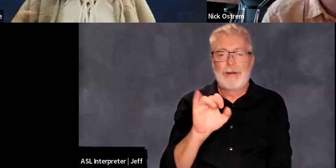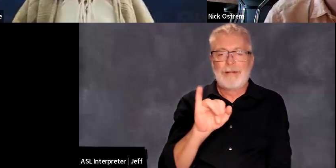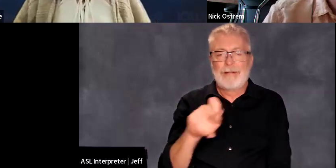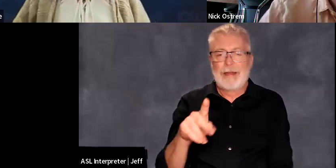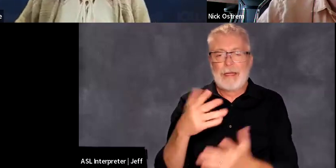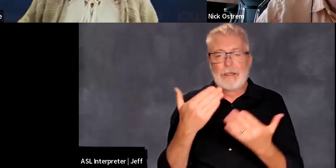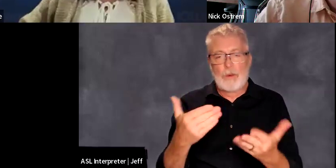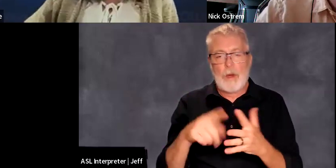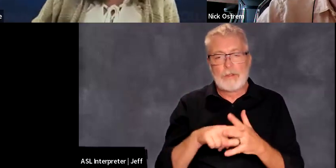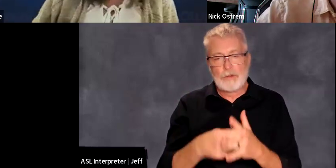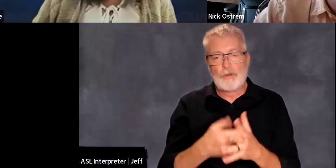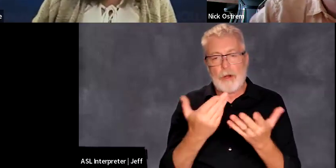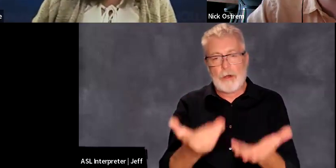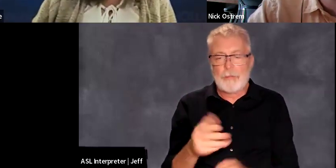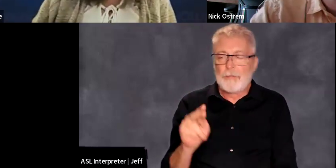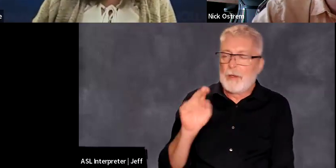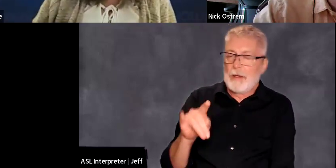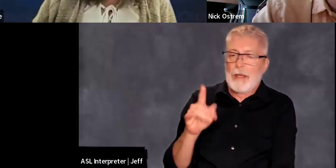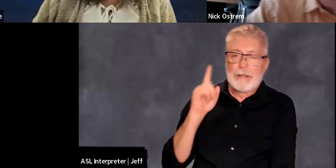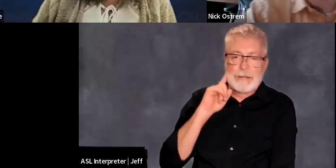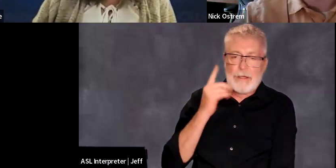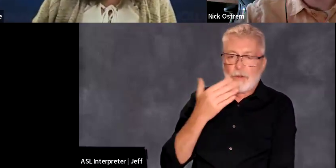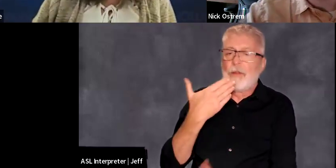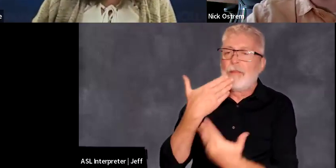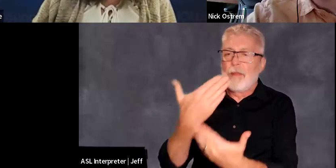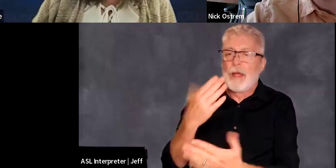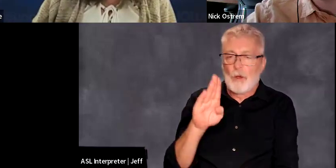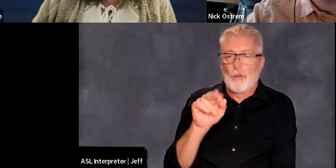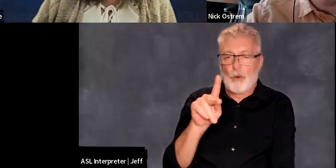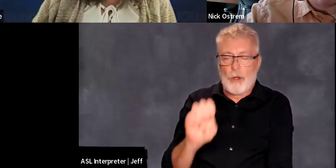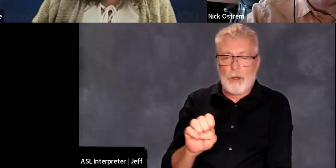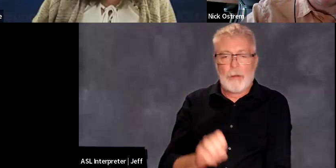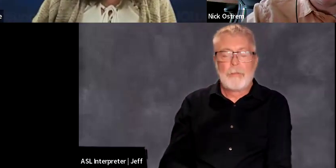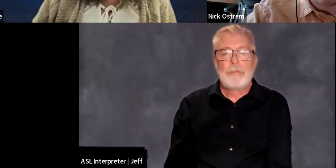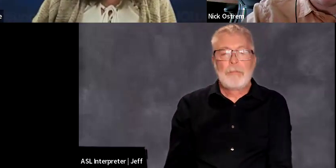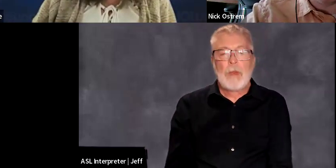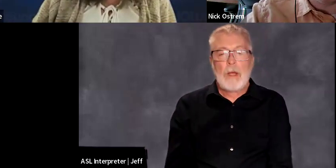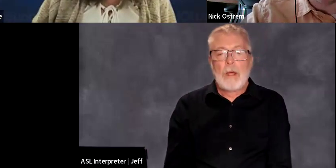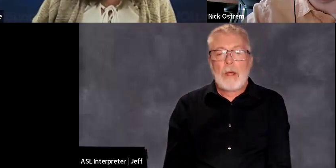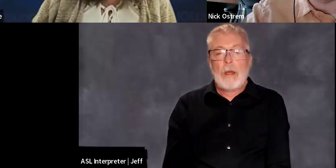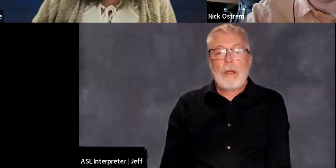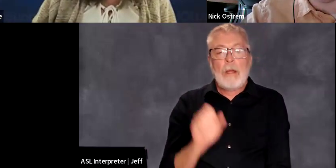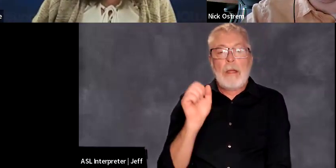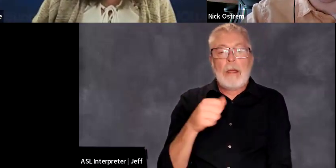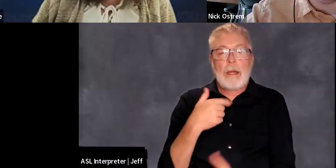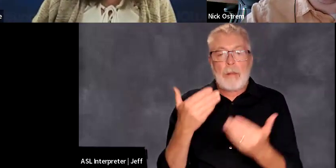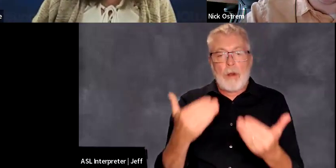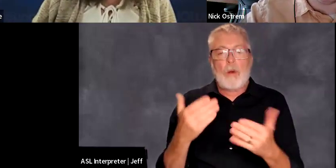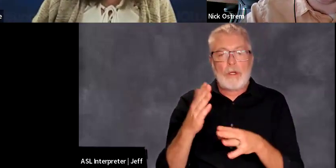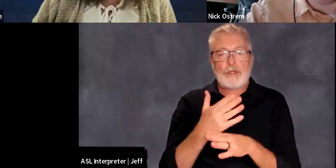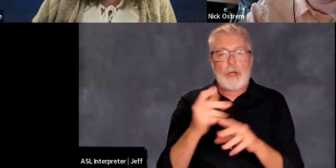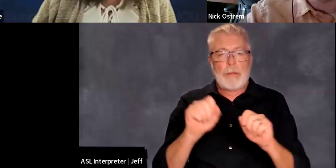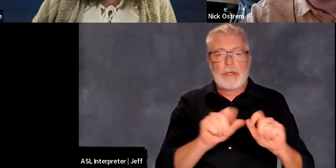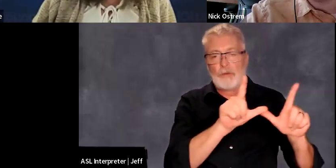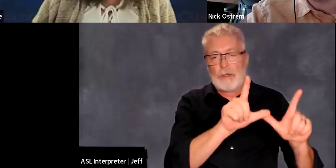off and get us started. Sounds good. Thank you so much, Brooke. So yeah, I will go ahead and just share my screen and we